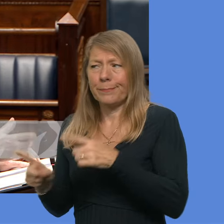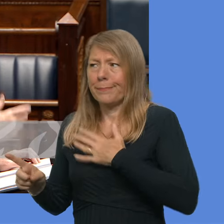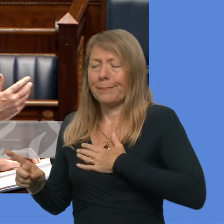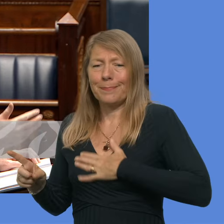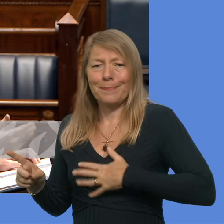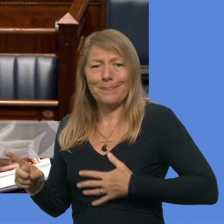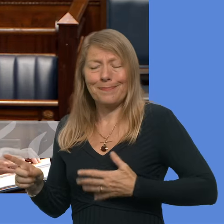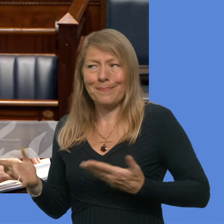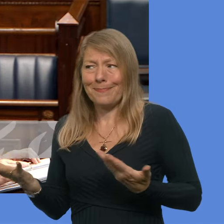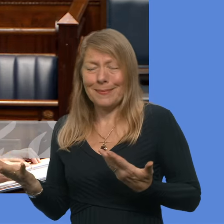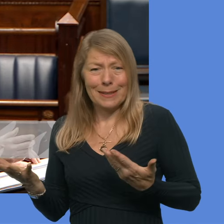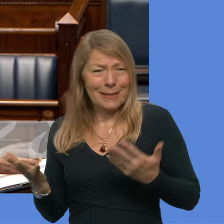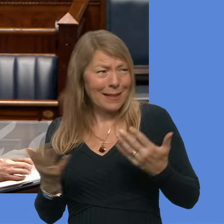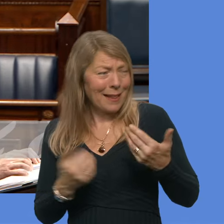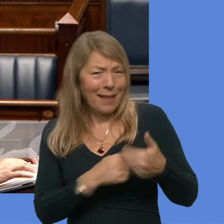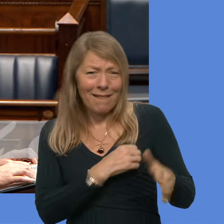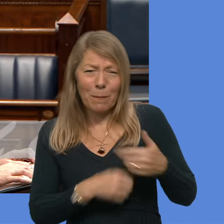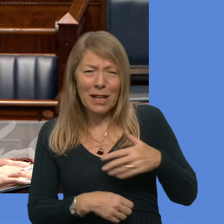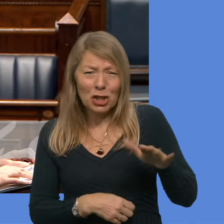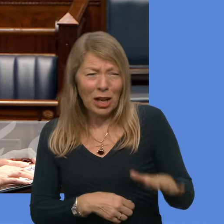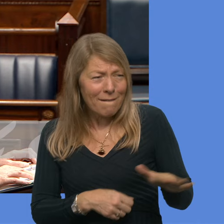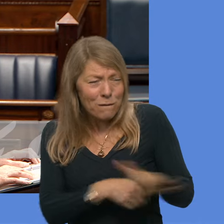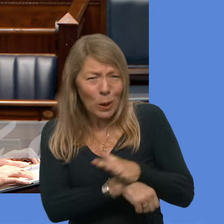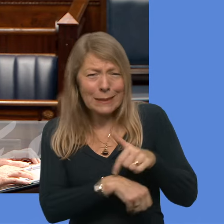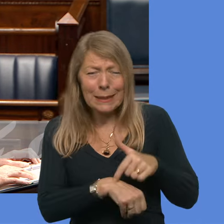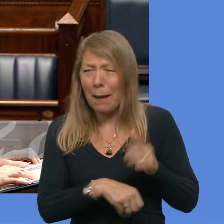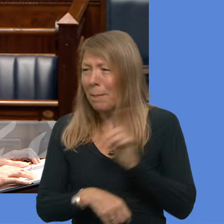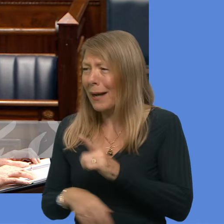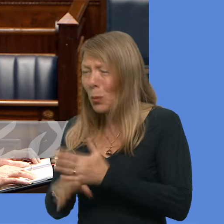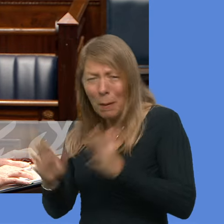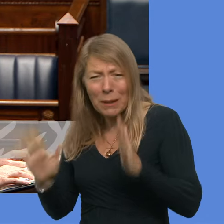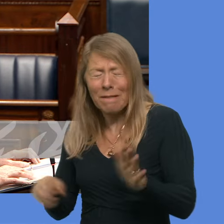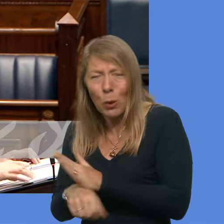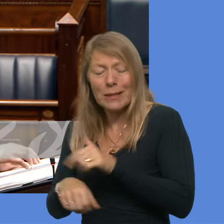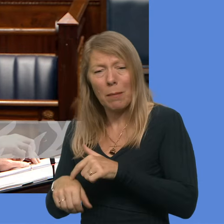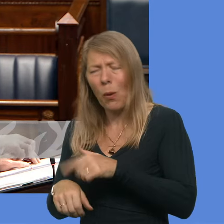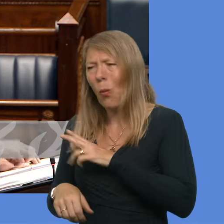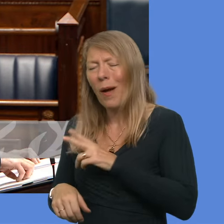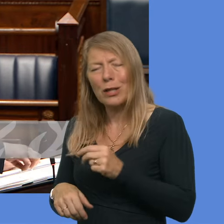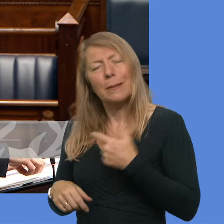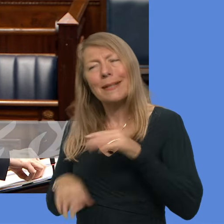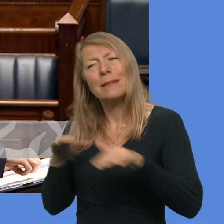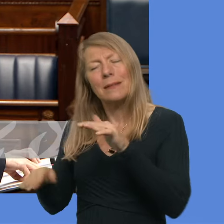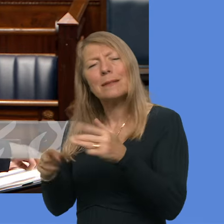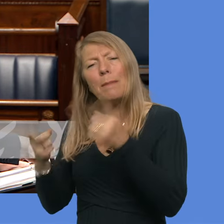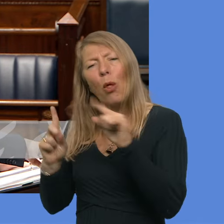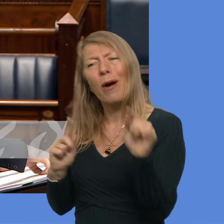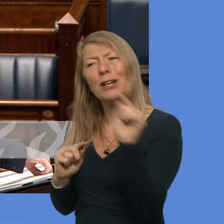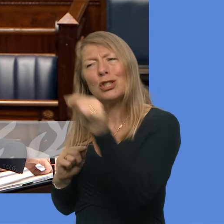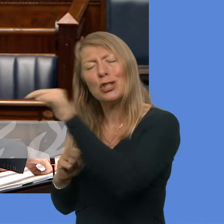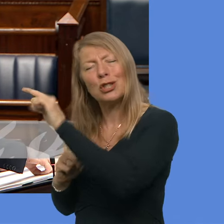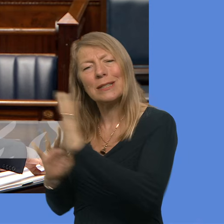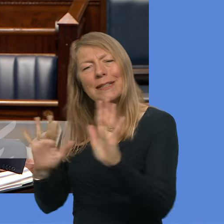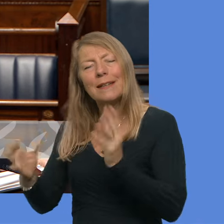childcare responsibilities to go back full-time to work. So we have had this conversation with employers, and I think we need to continue that dialogue, that they have a responsibility both